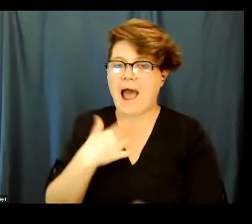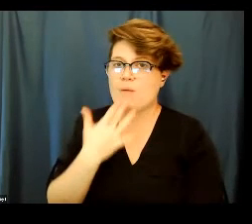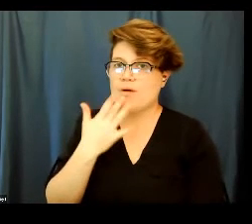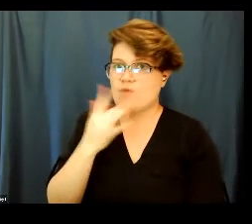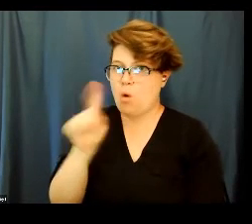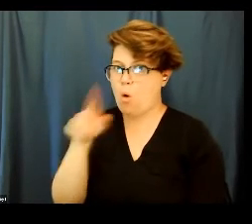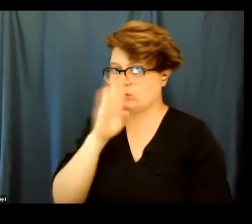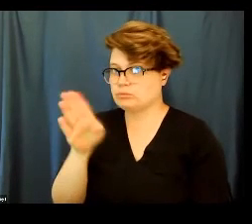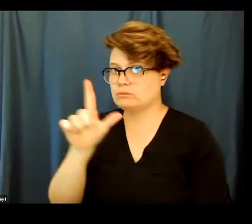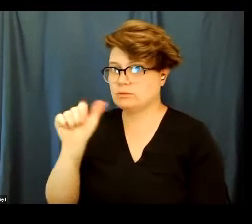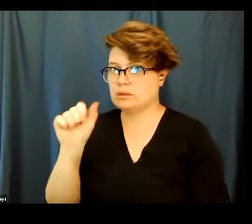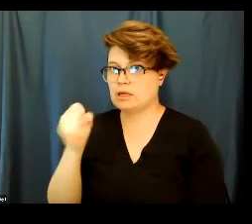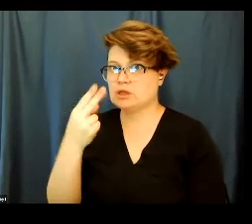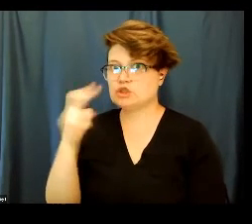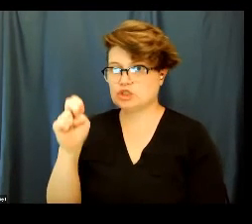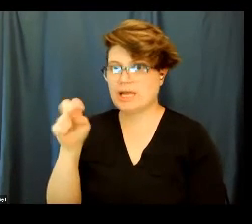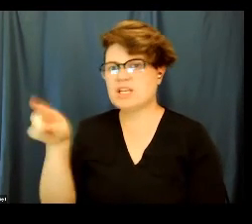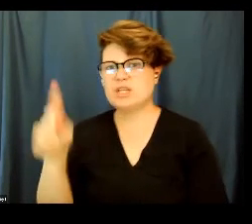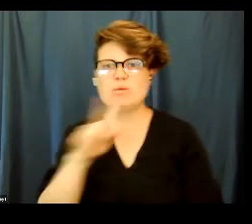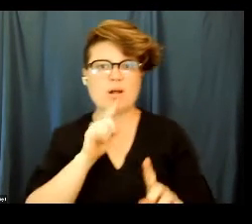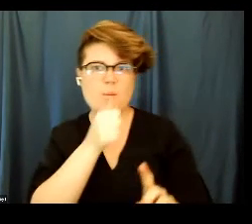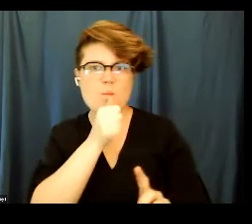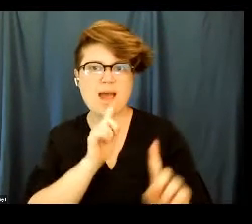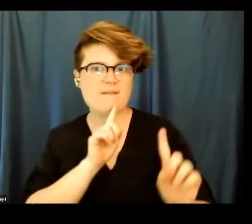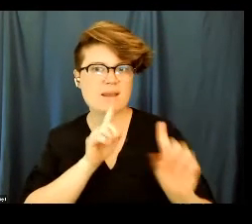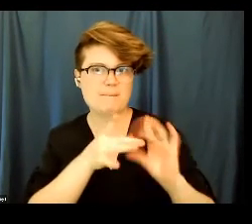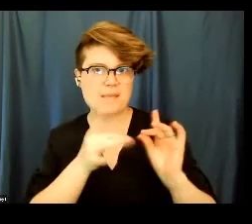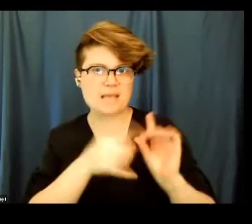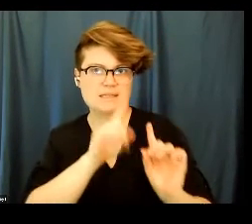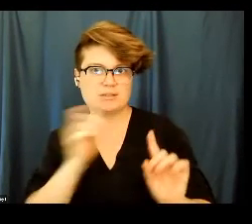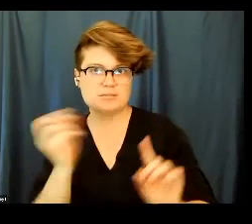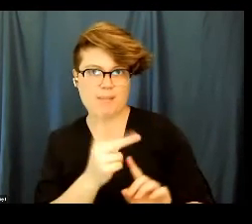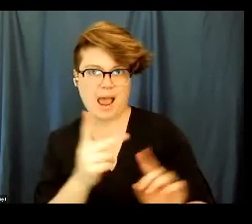can private message you back and have a private conversation.